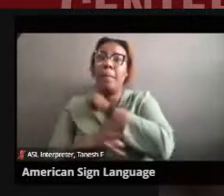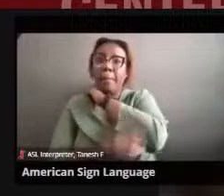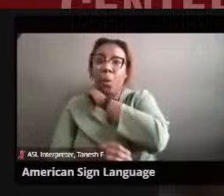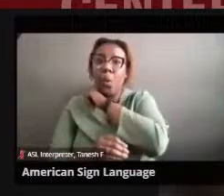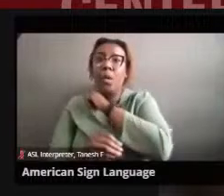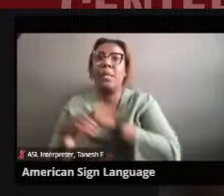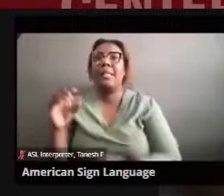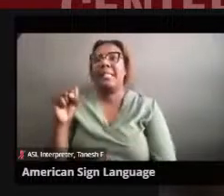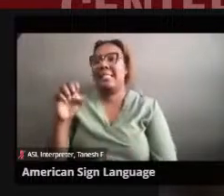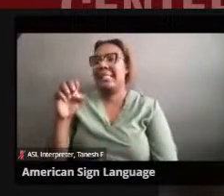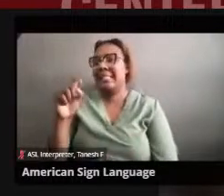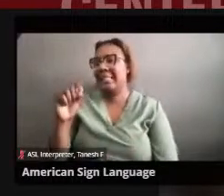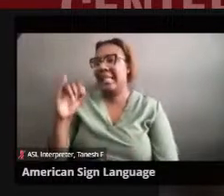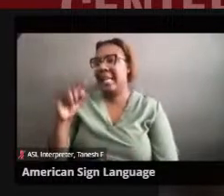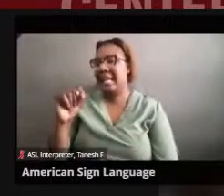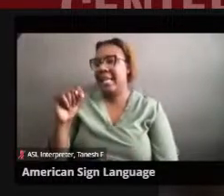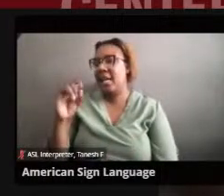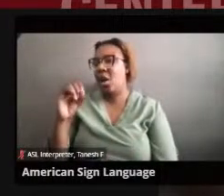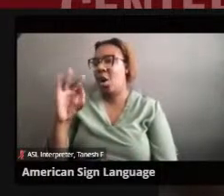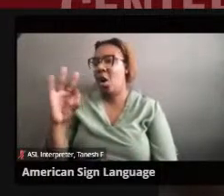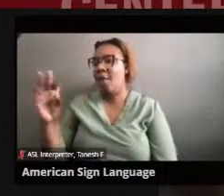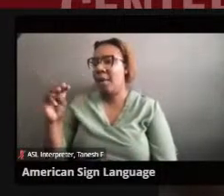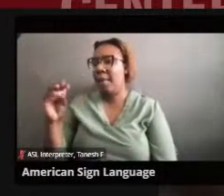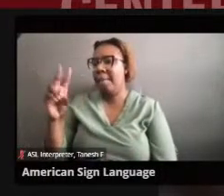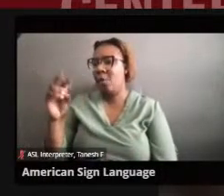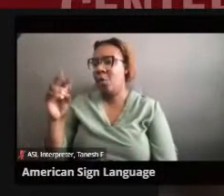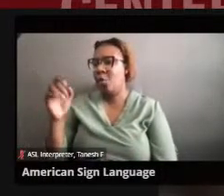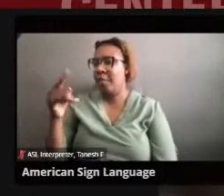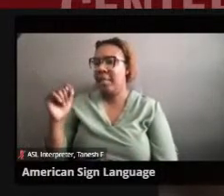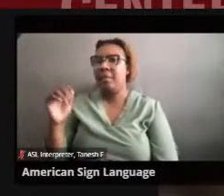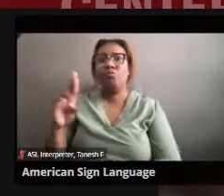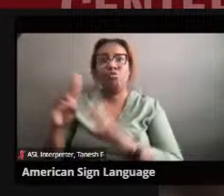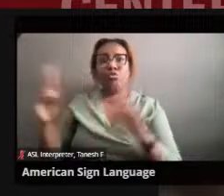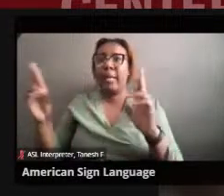Movement. Please, let's get that song up. I'm so excited to hear it.